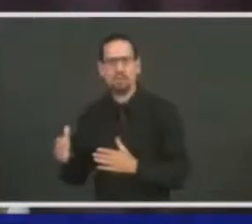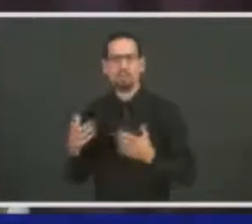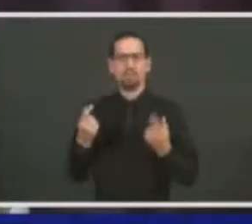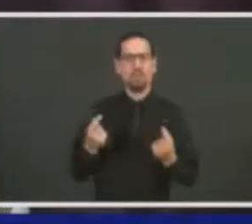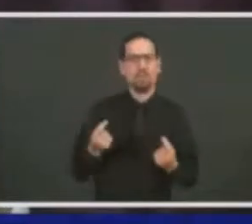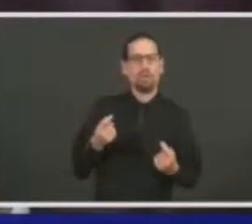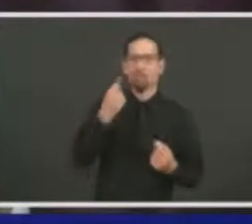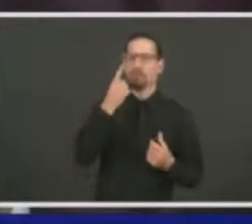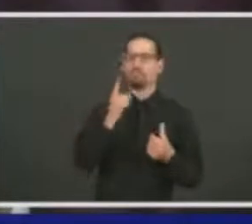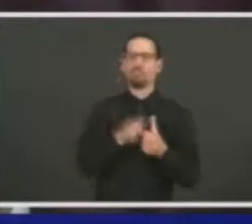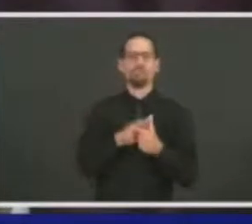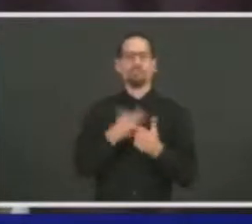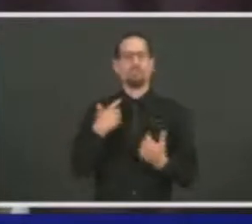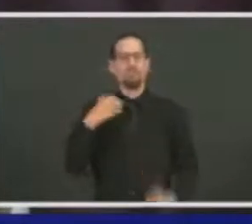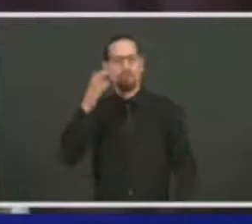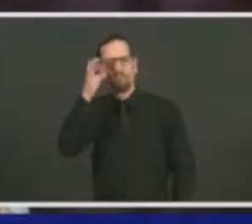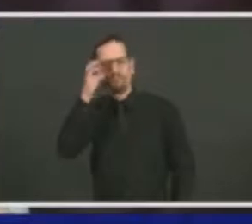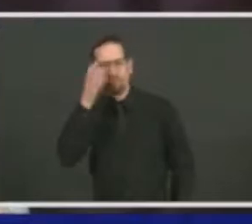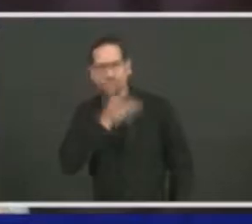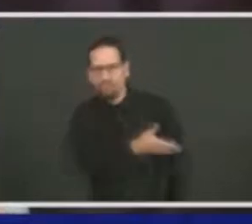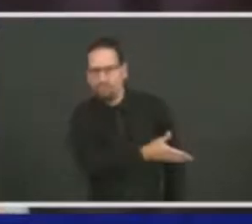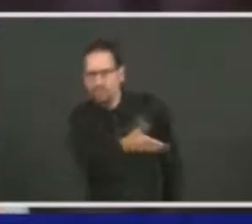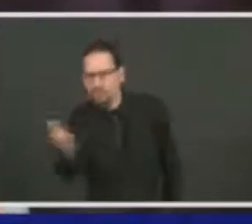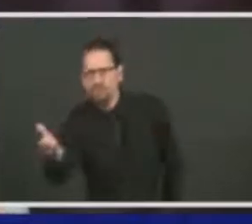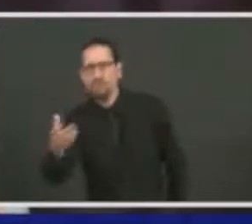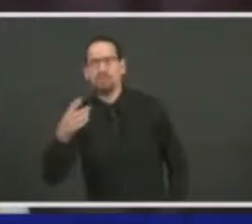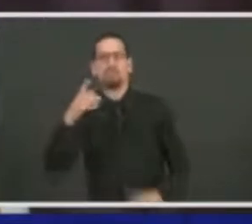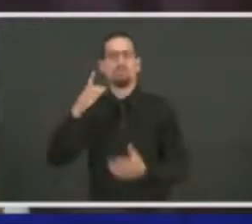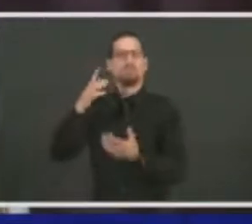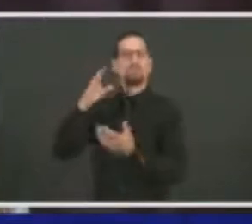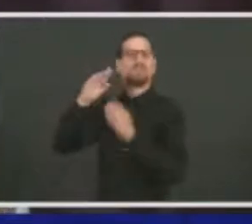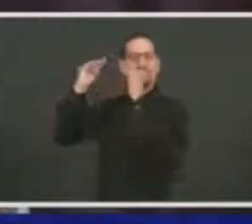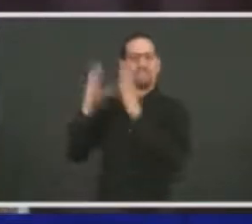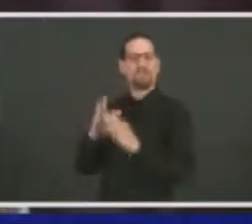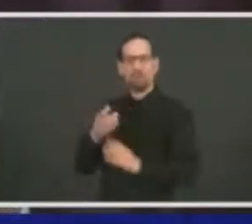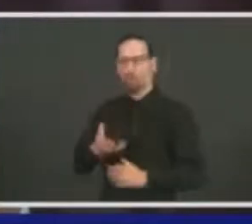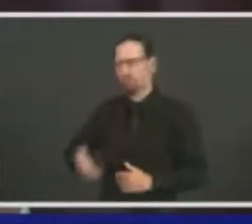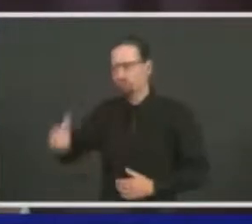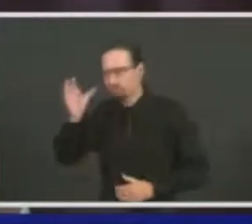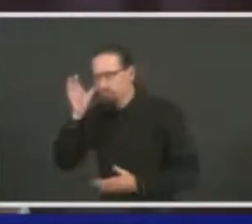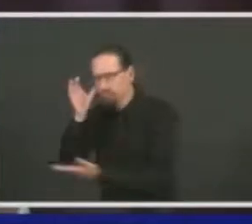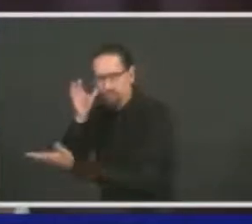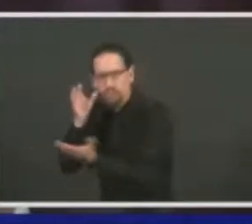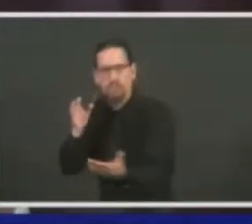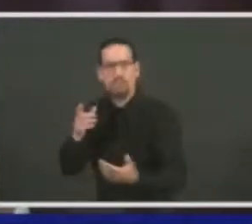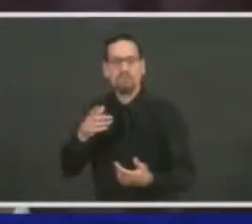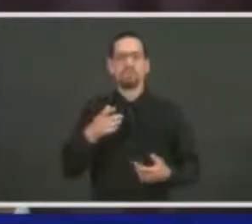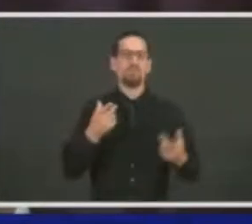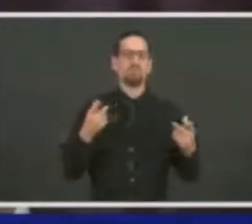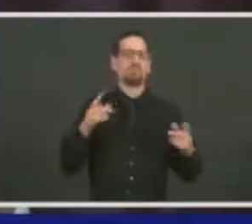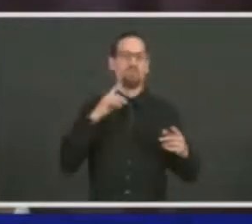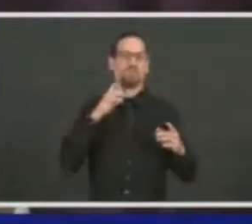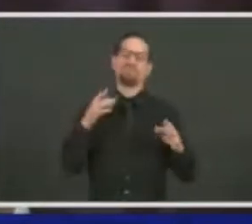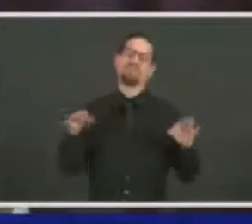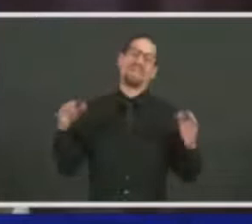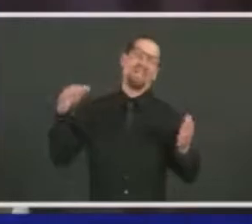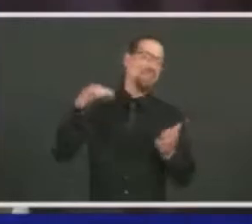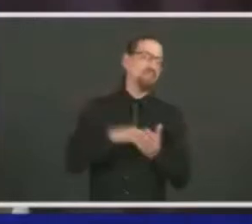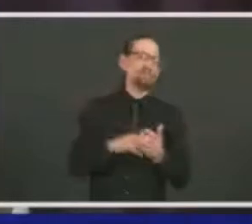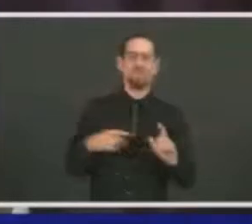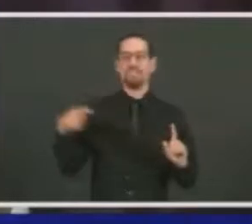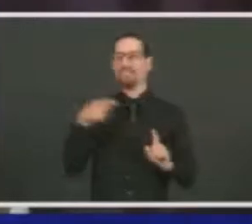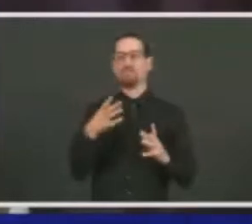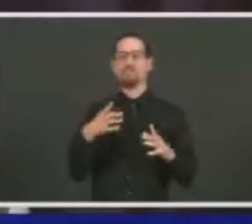Flexibility, flexibility, flexibility, and the data and the numbers. And we have received many upon